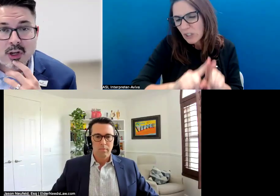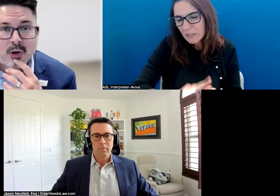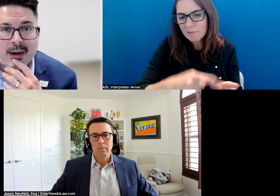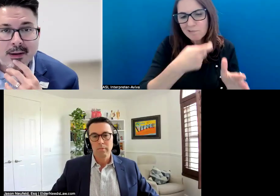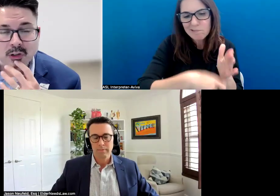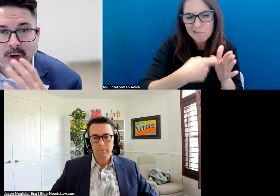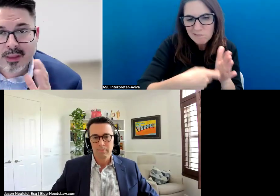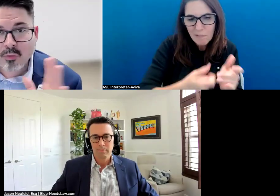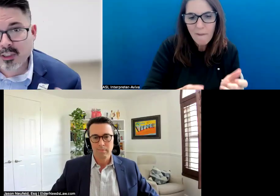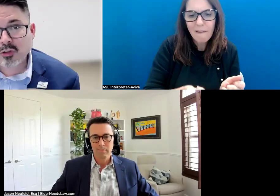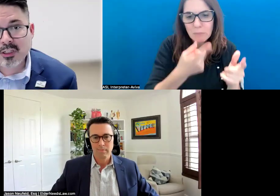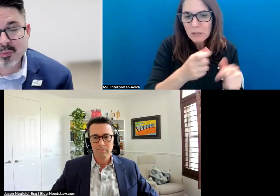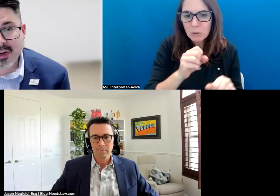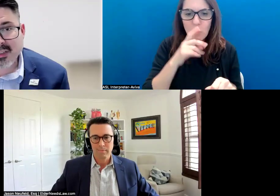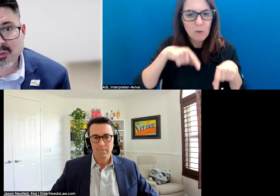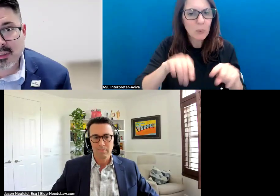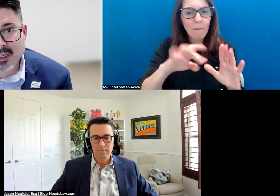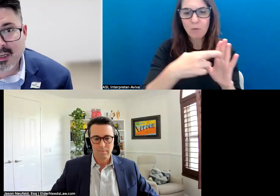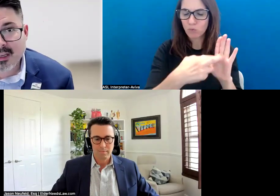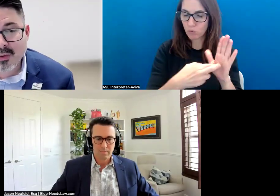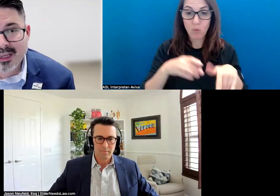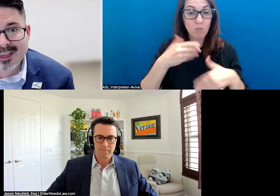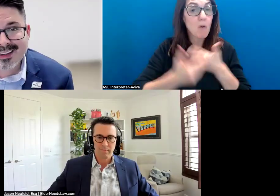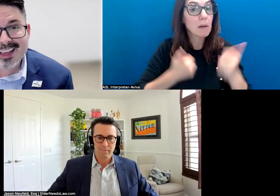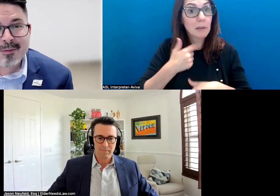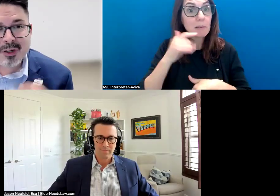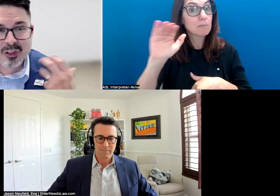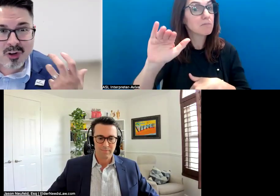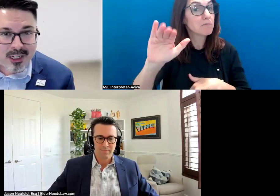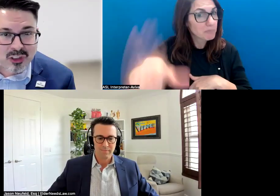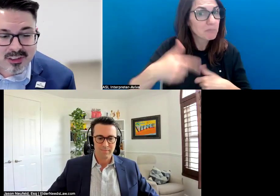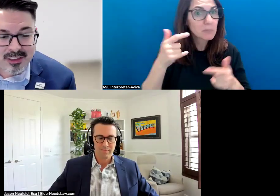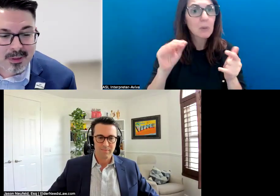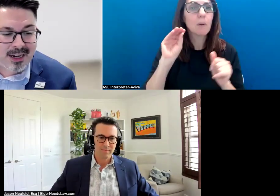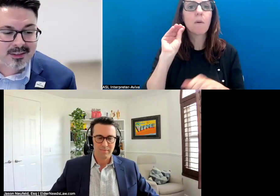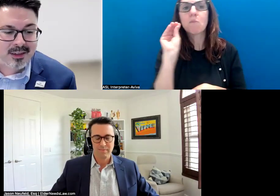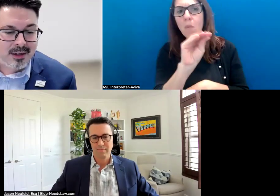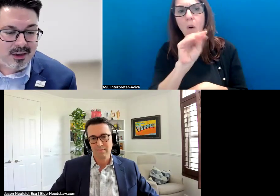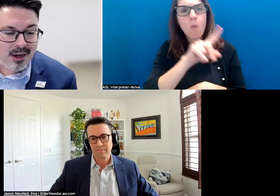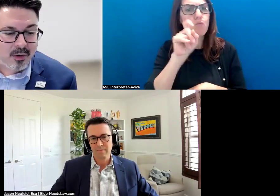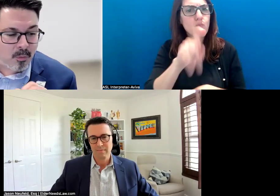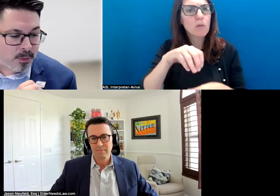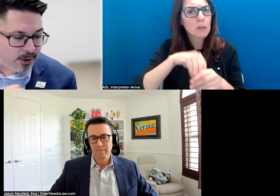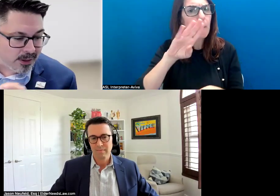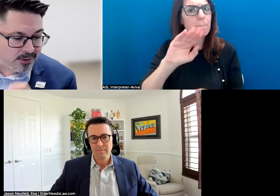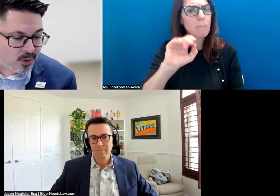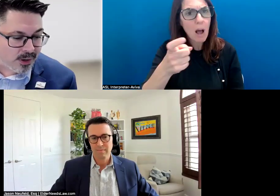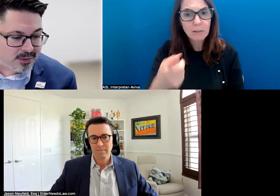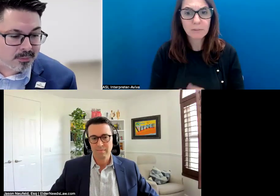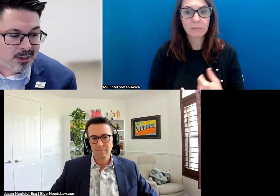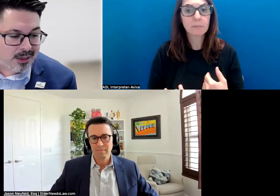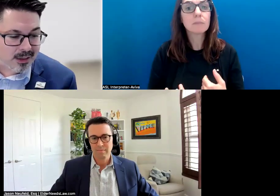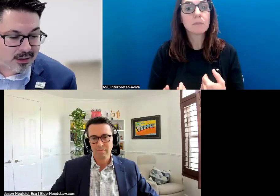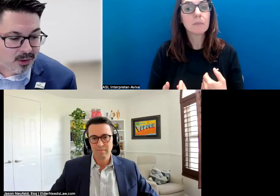so I know during the registration process, we said, hey, go ahead, put your questions in the box. There is going